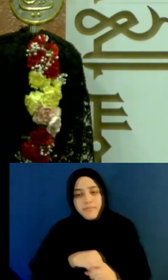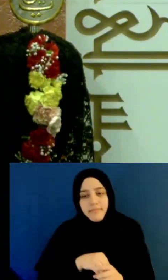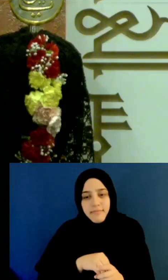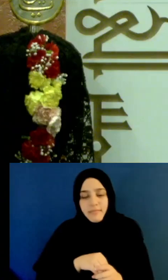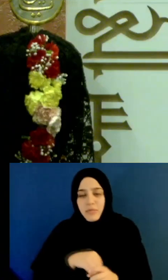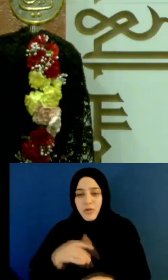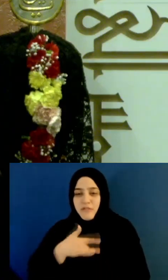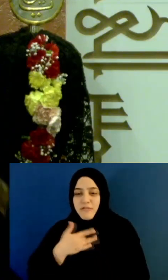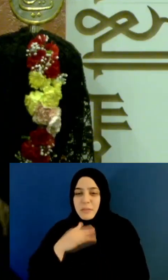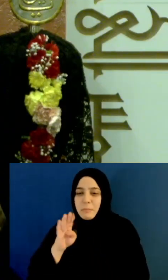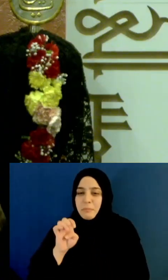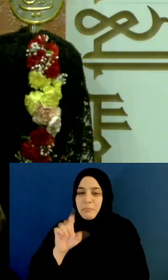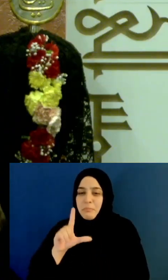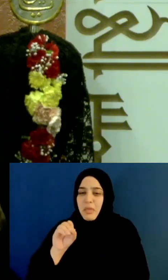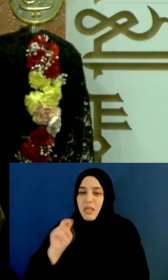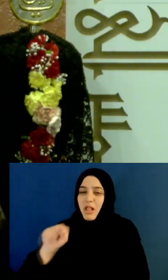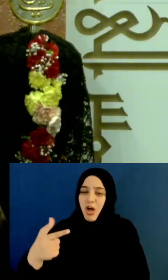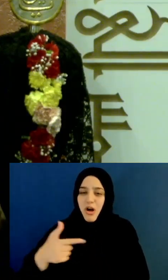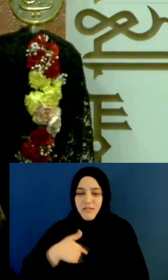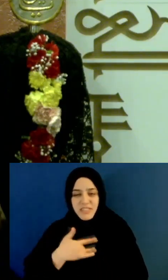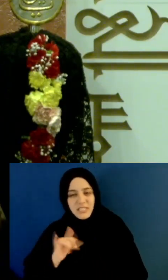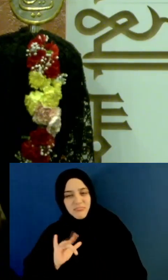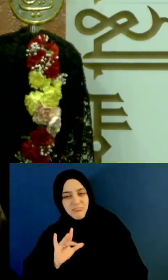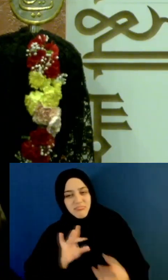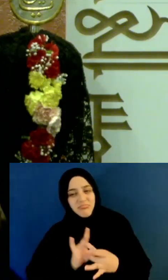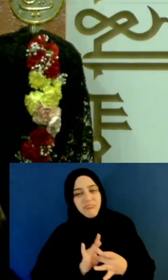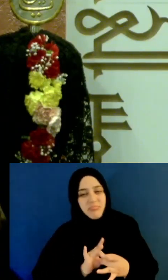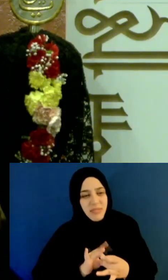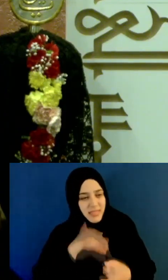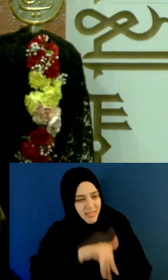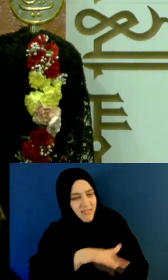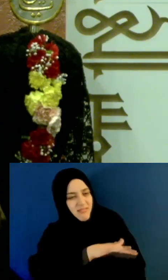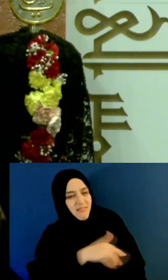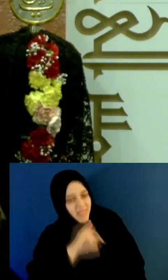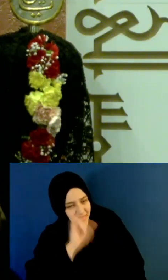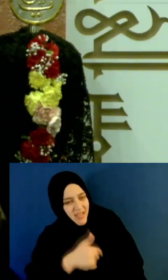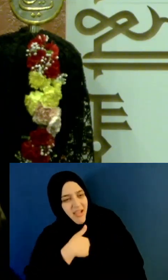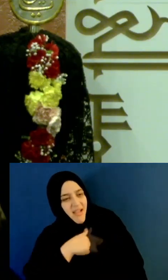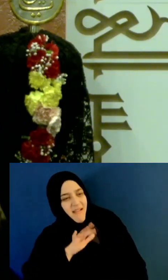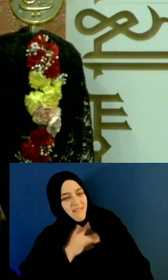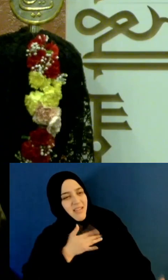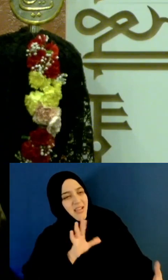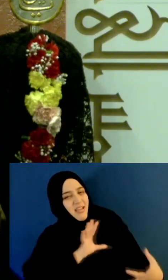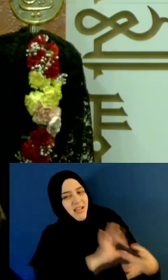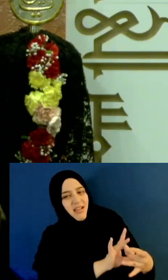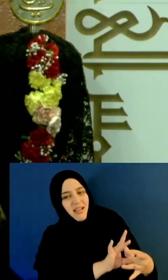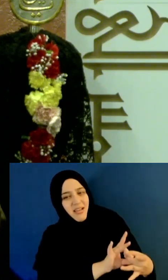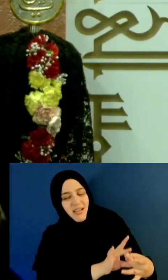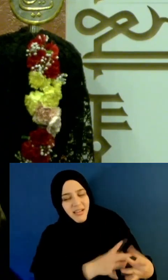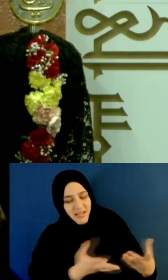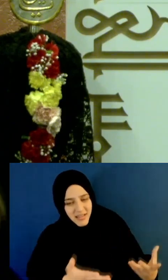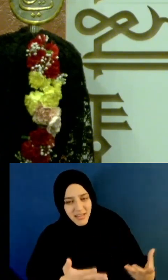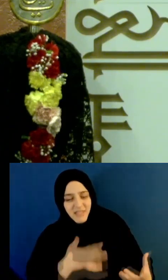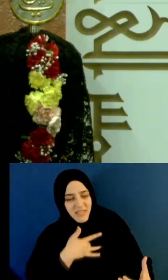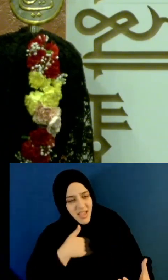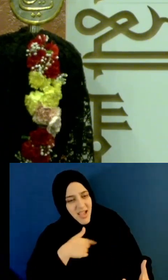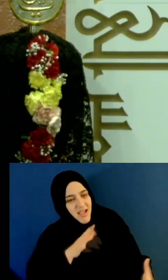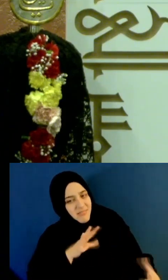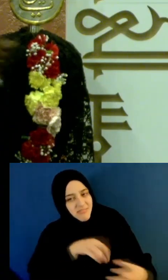here. This is where I belong to. And I can be proud